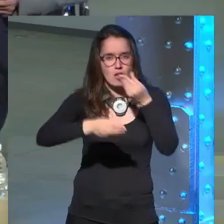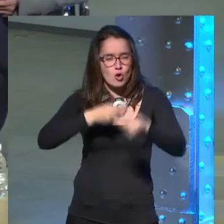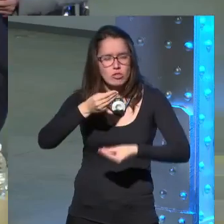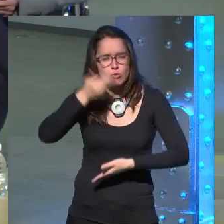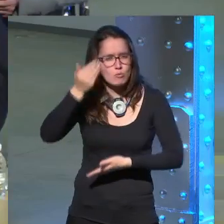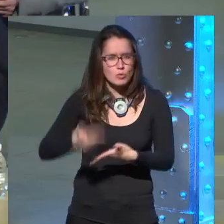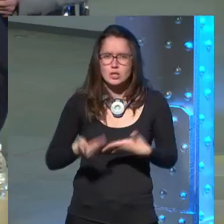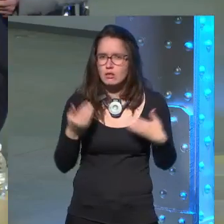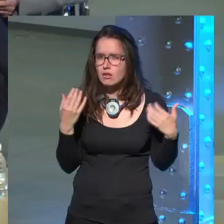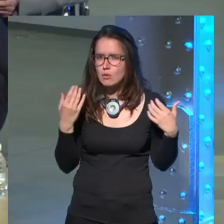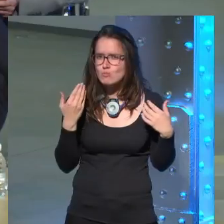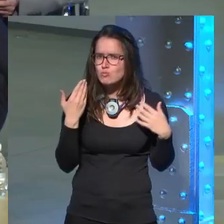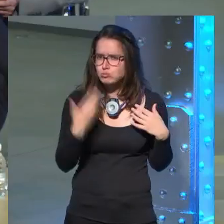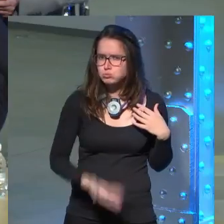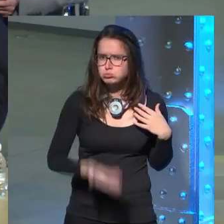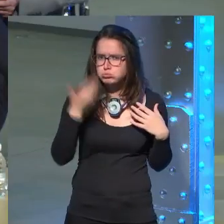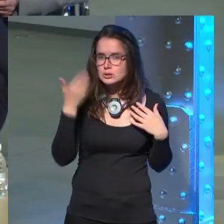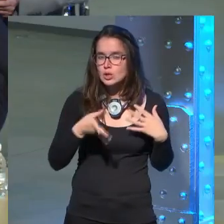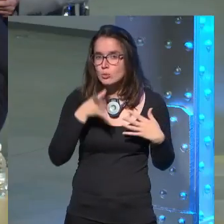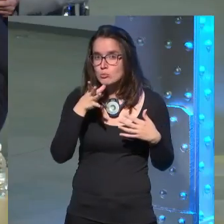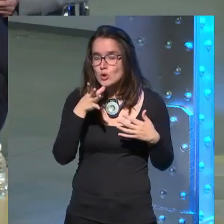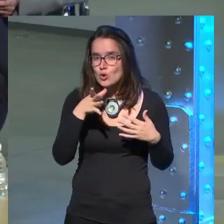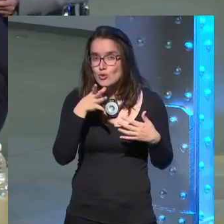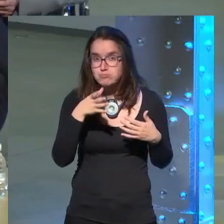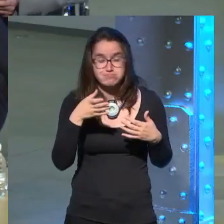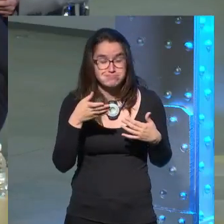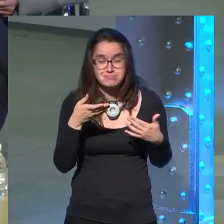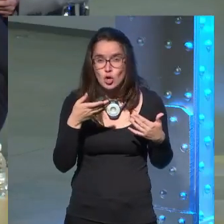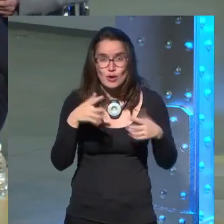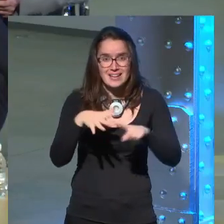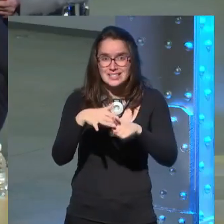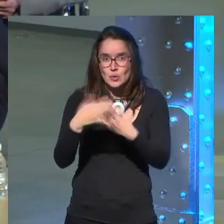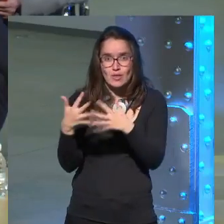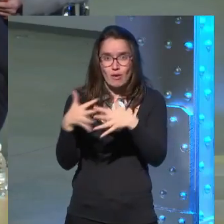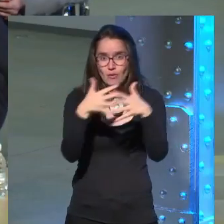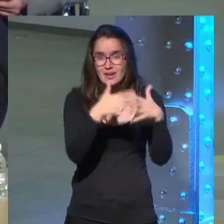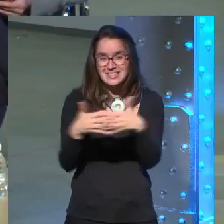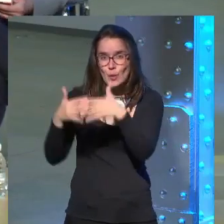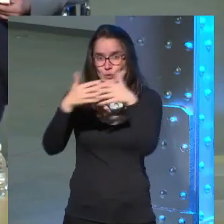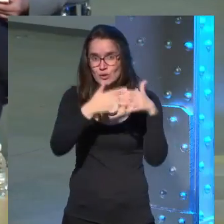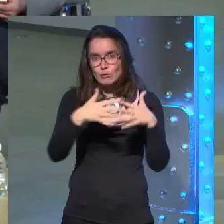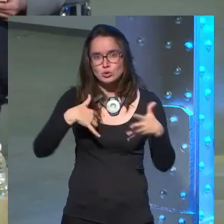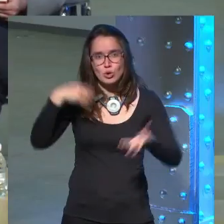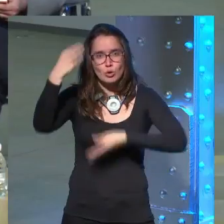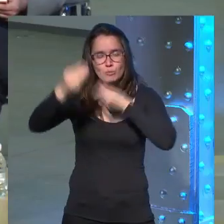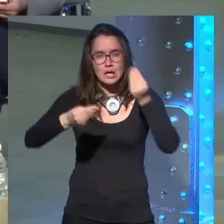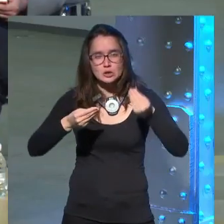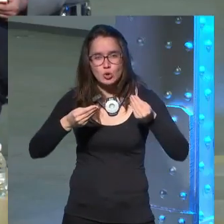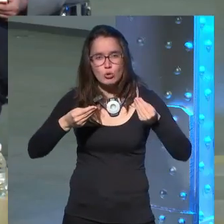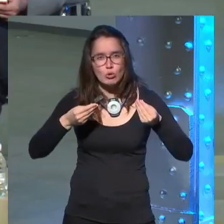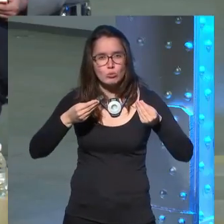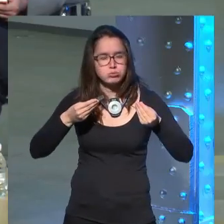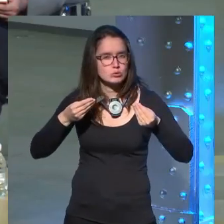because of the situation in America, where there's a fundamental attack on education of